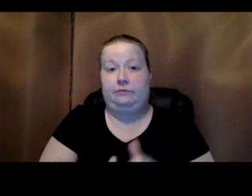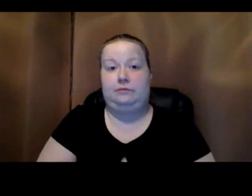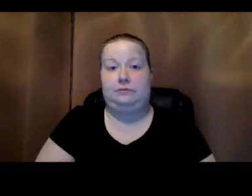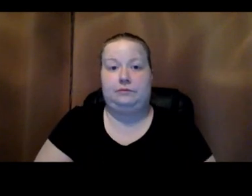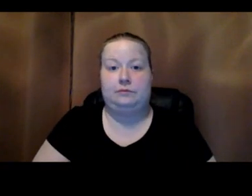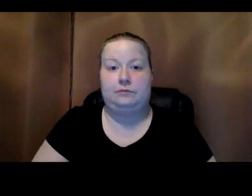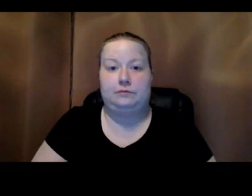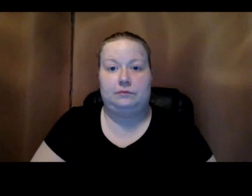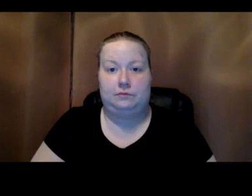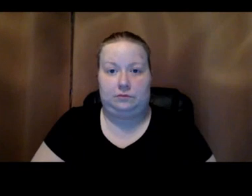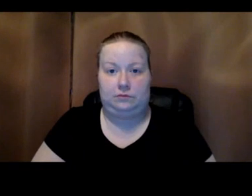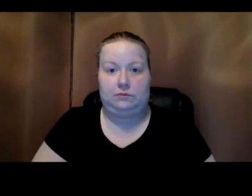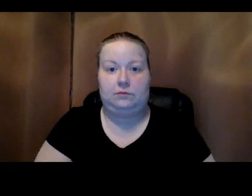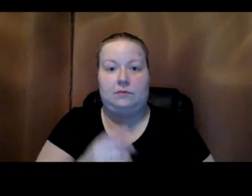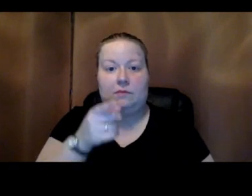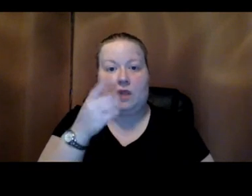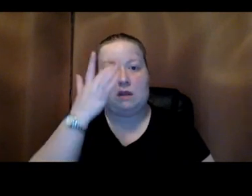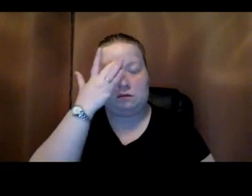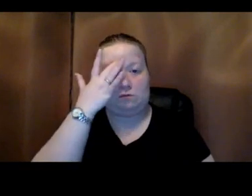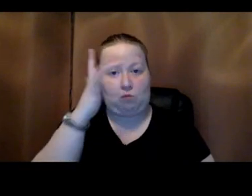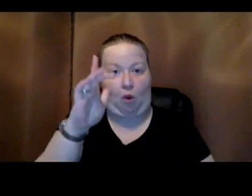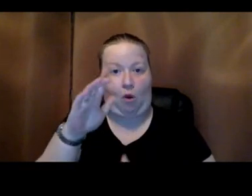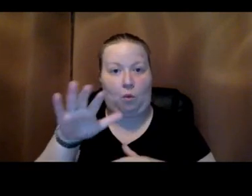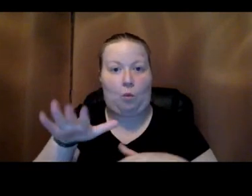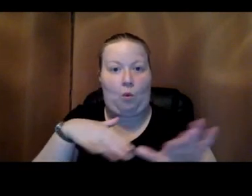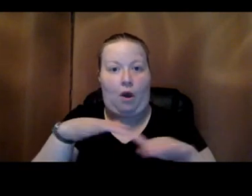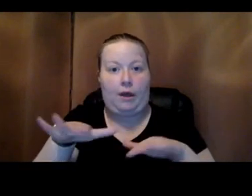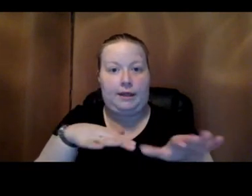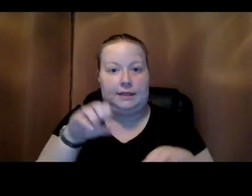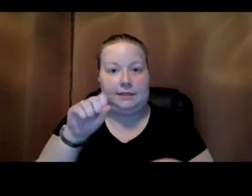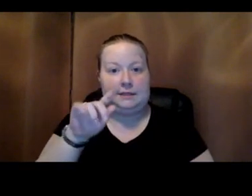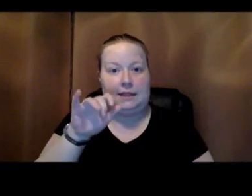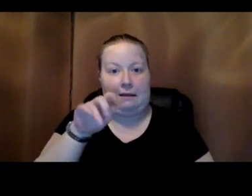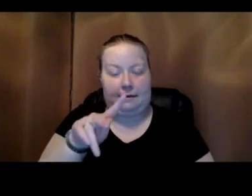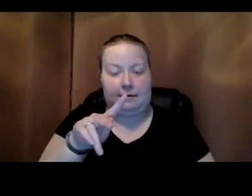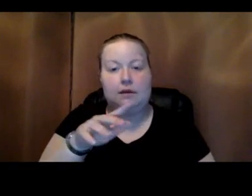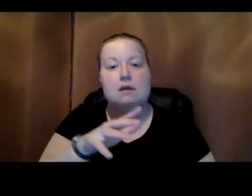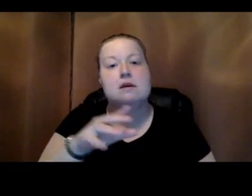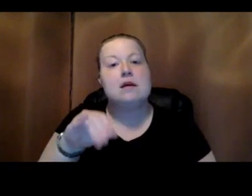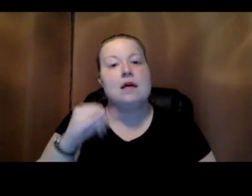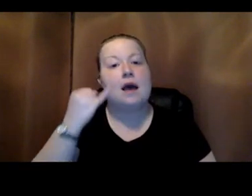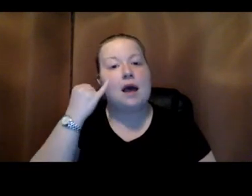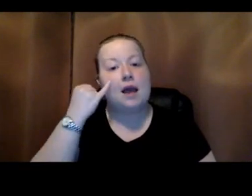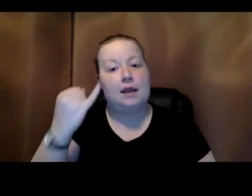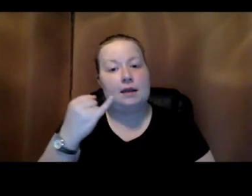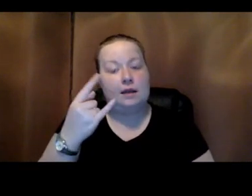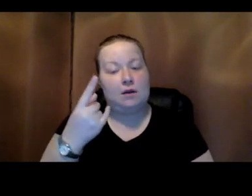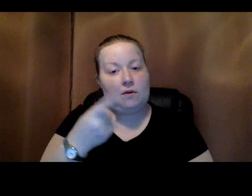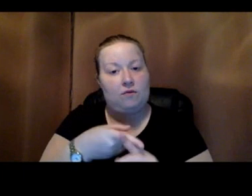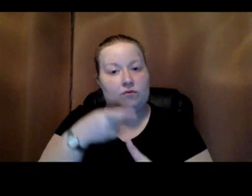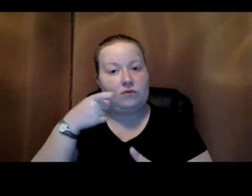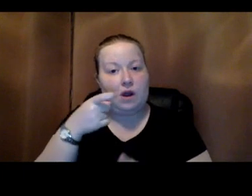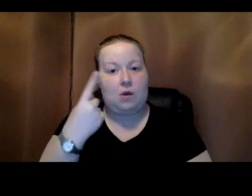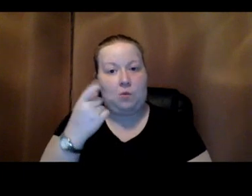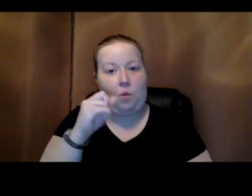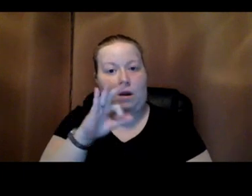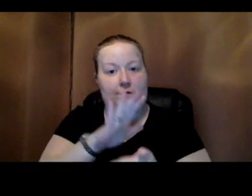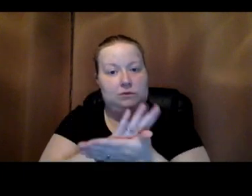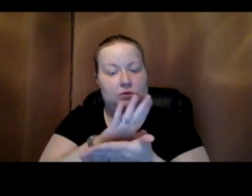This is a smart walking stick, and this idea actually came from one of the